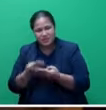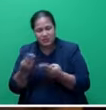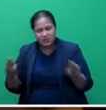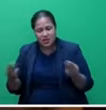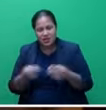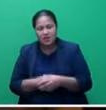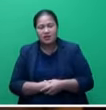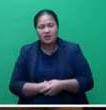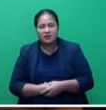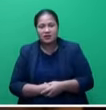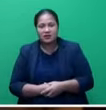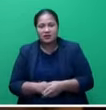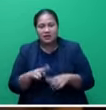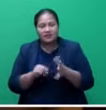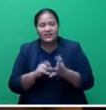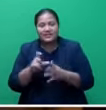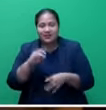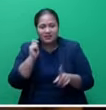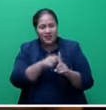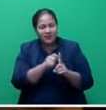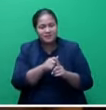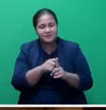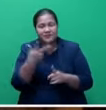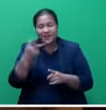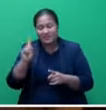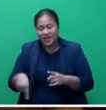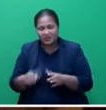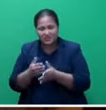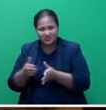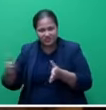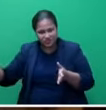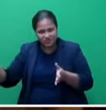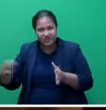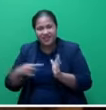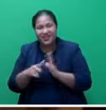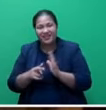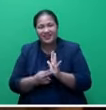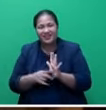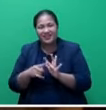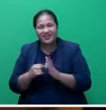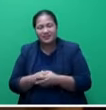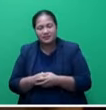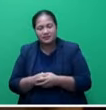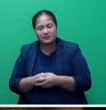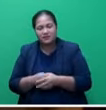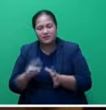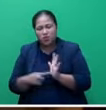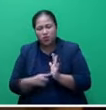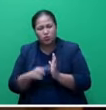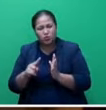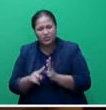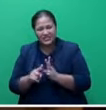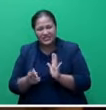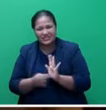FSC, Mr. Speaker, is targeting a total of 8,000 hectares for ratoon management to increase yield from 46